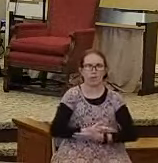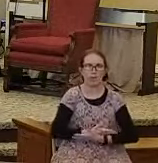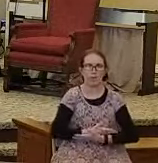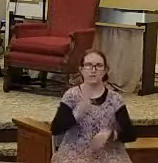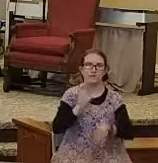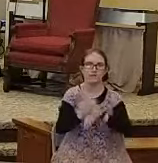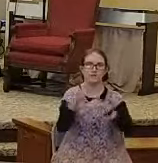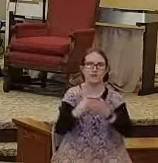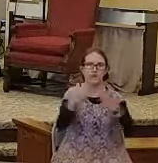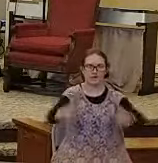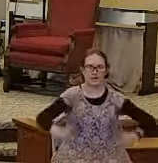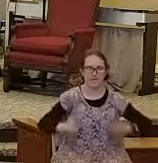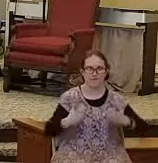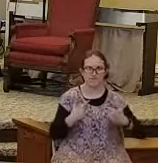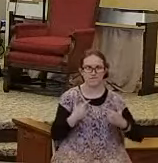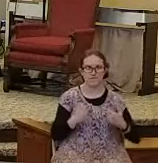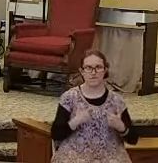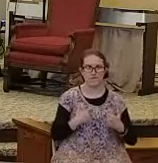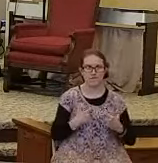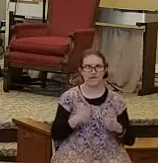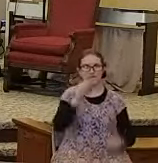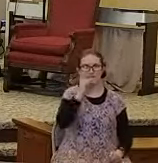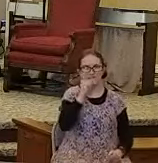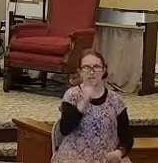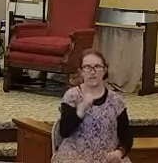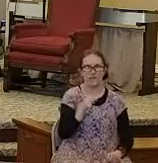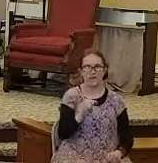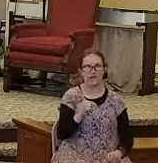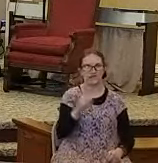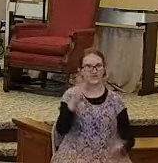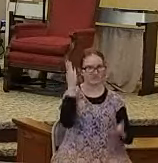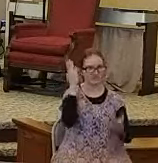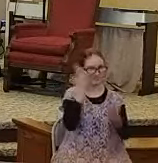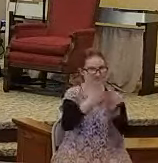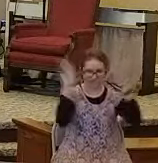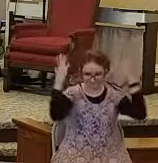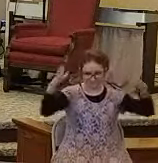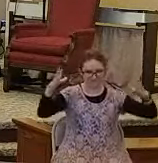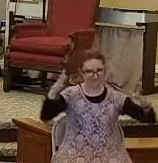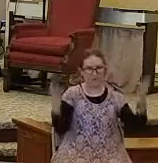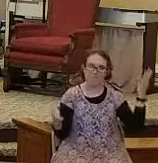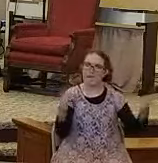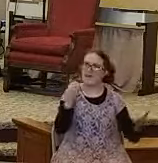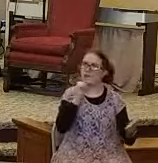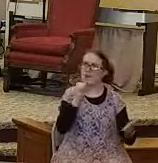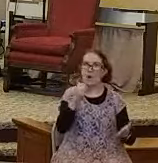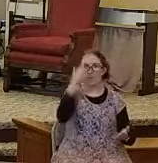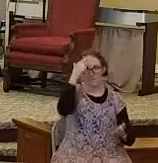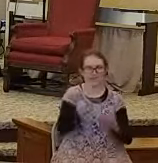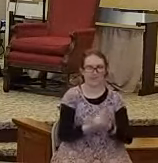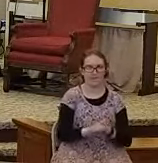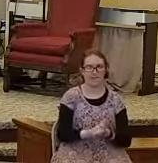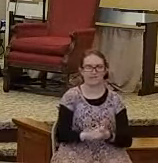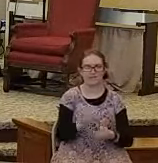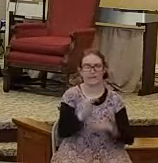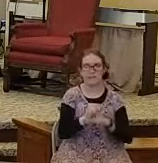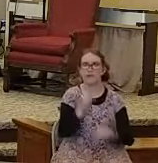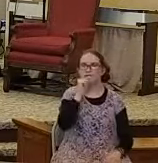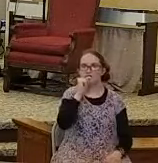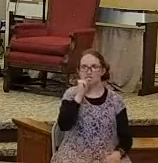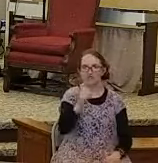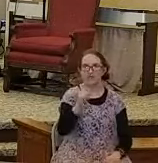church all my life. Amen. But he was telling me just end it all. You may not believe that tonight, but he will tell you.